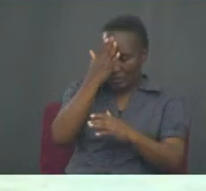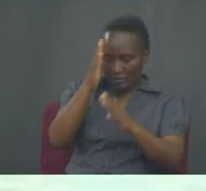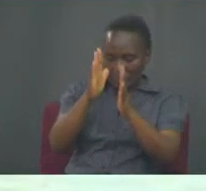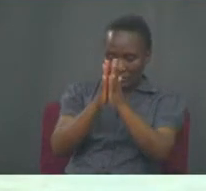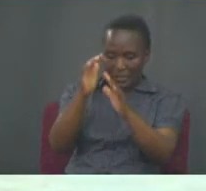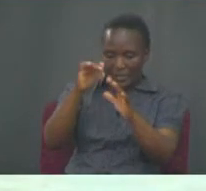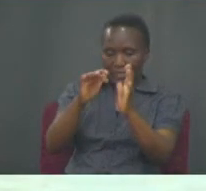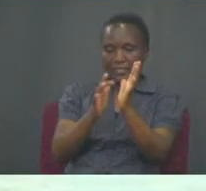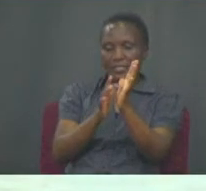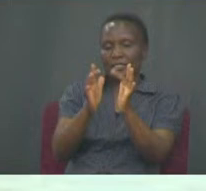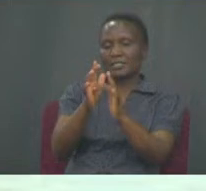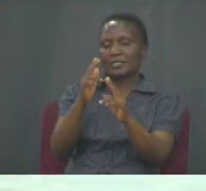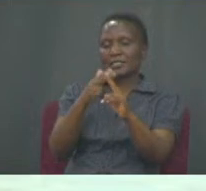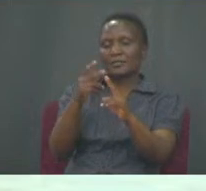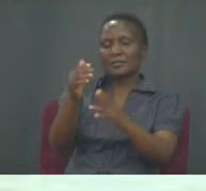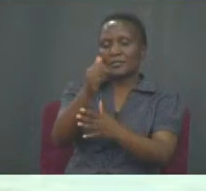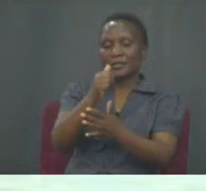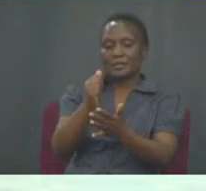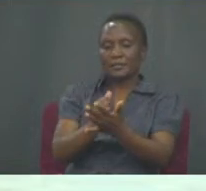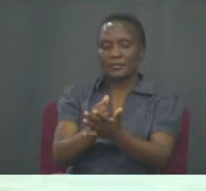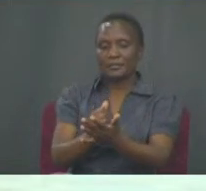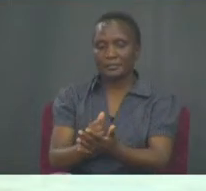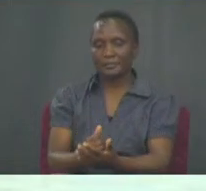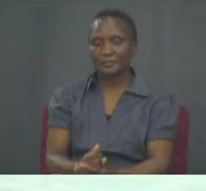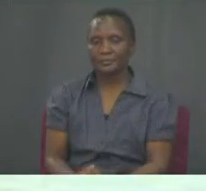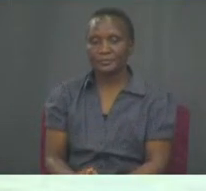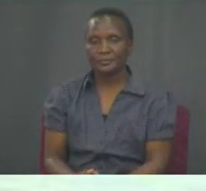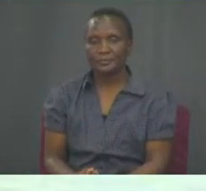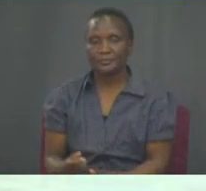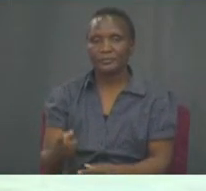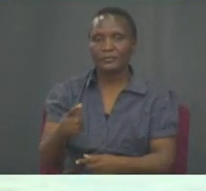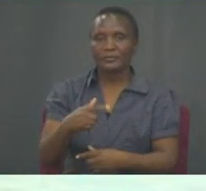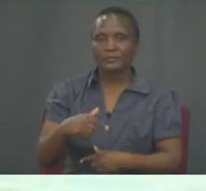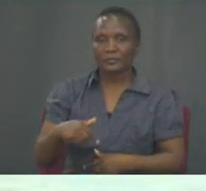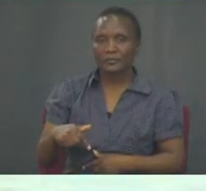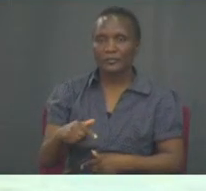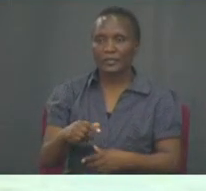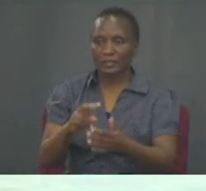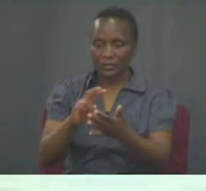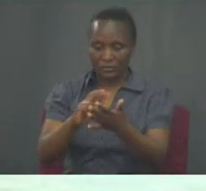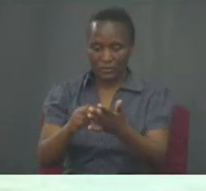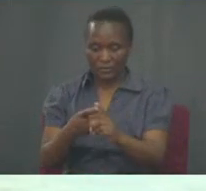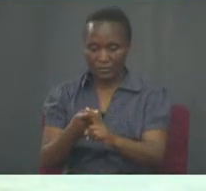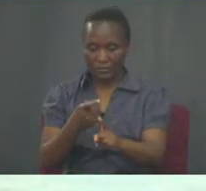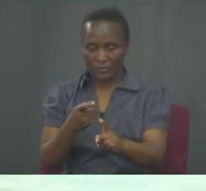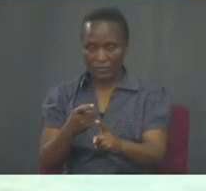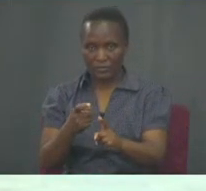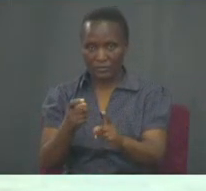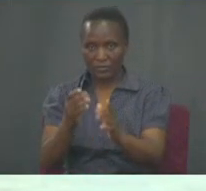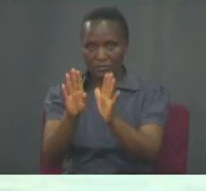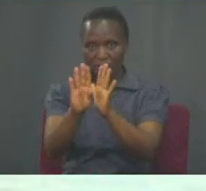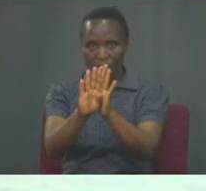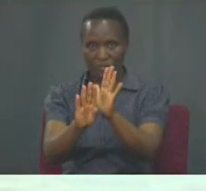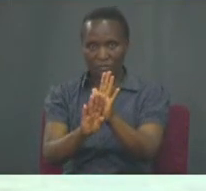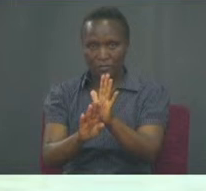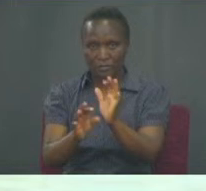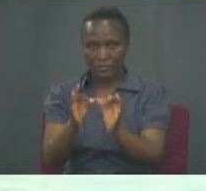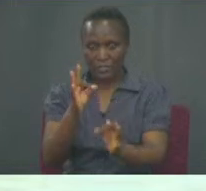Jesus' name. Amen. We read from the book of